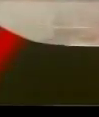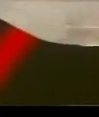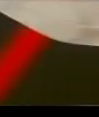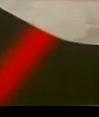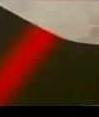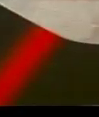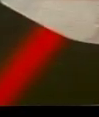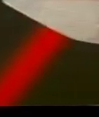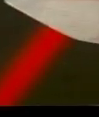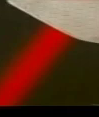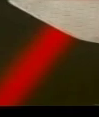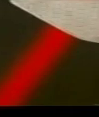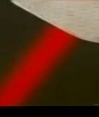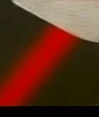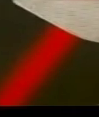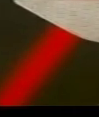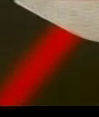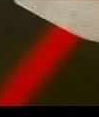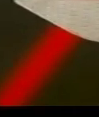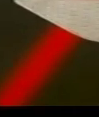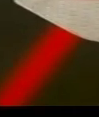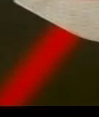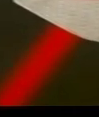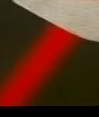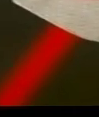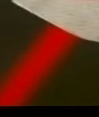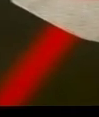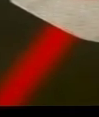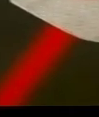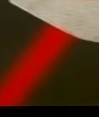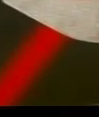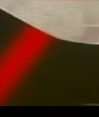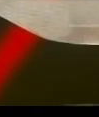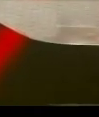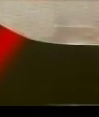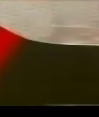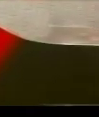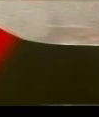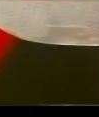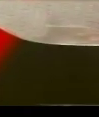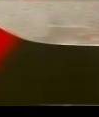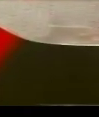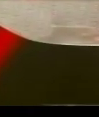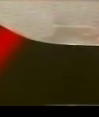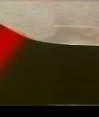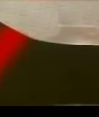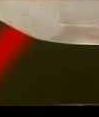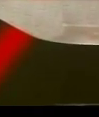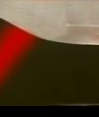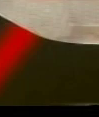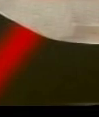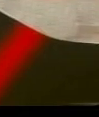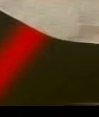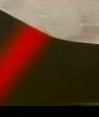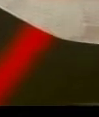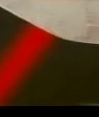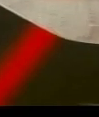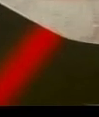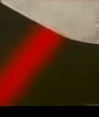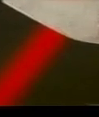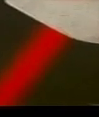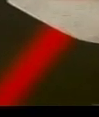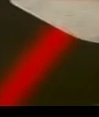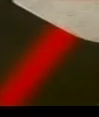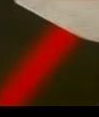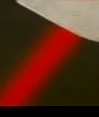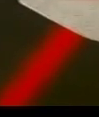like it always happens, and the normal, regular, habitual thing will try to